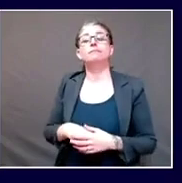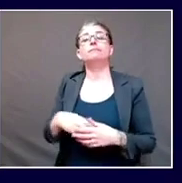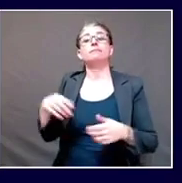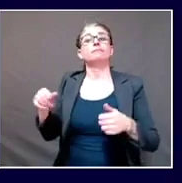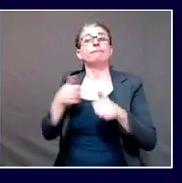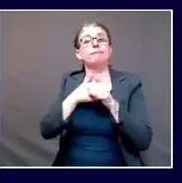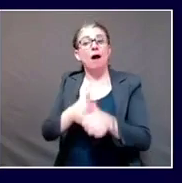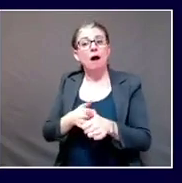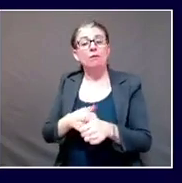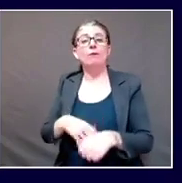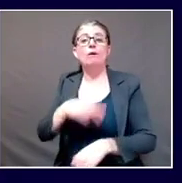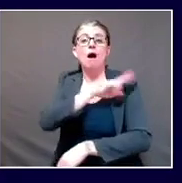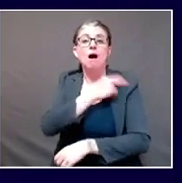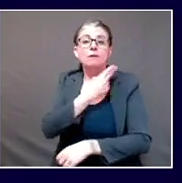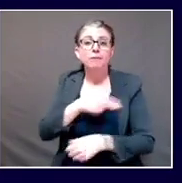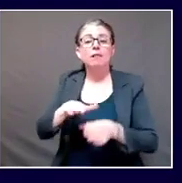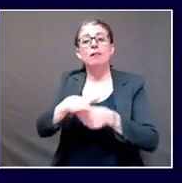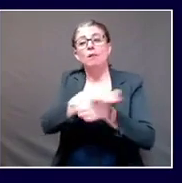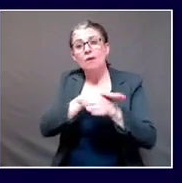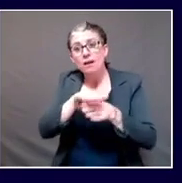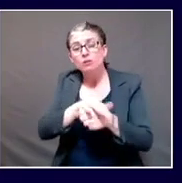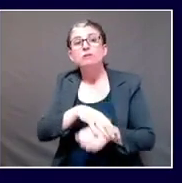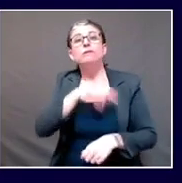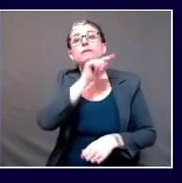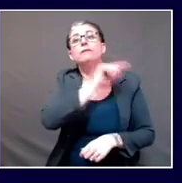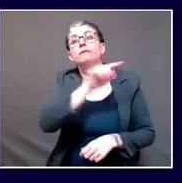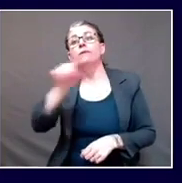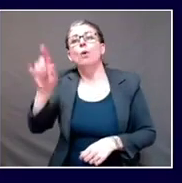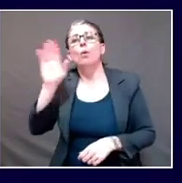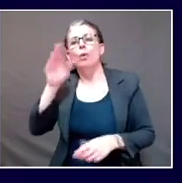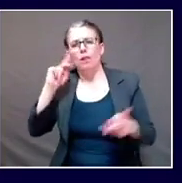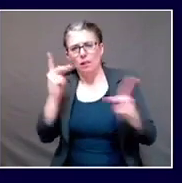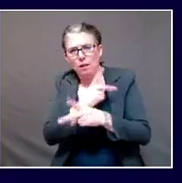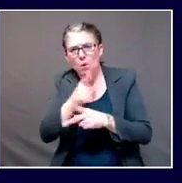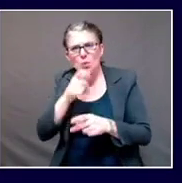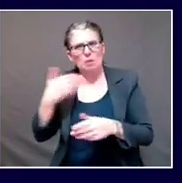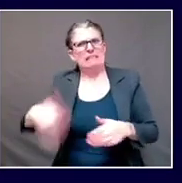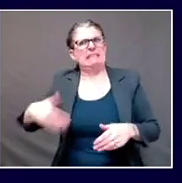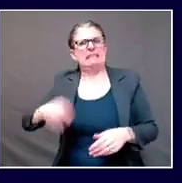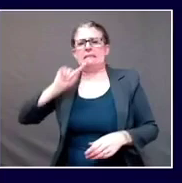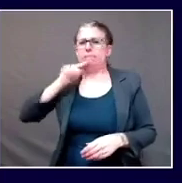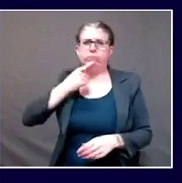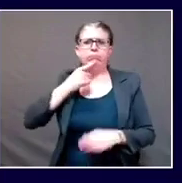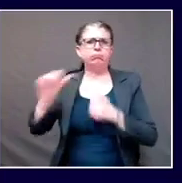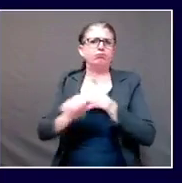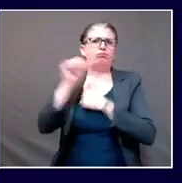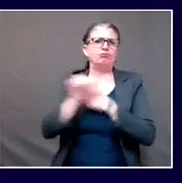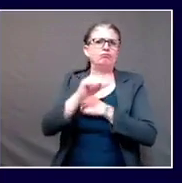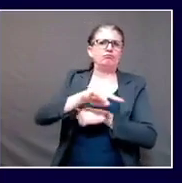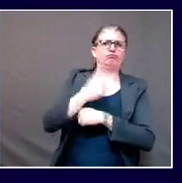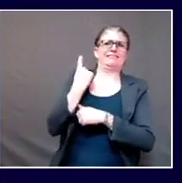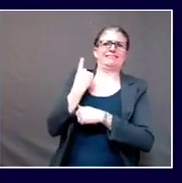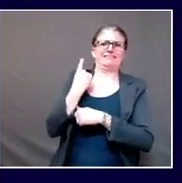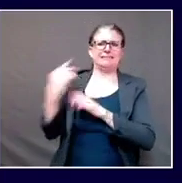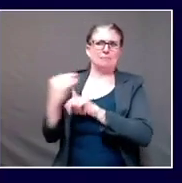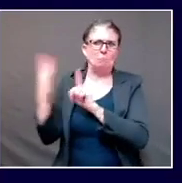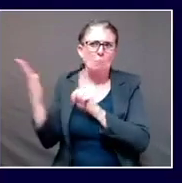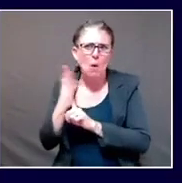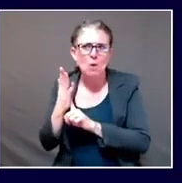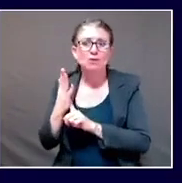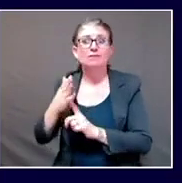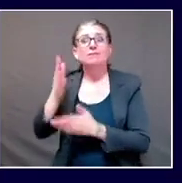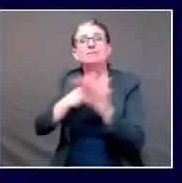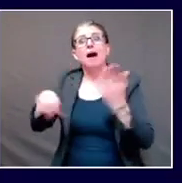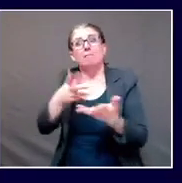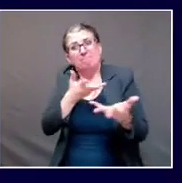who either provides direct patient care or could be coming in contact with infectious material. Even within that